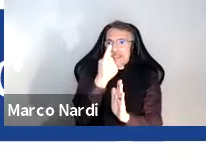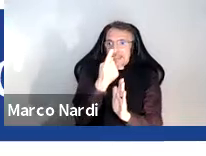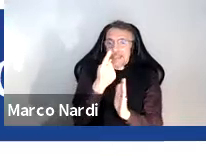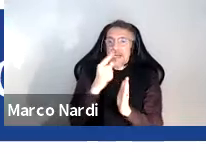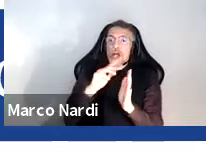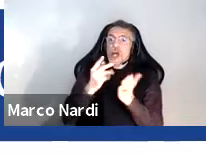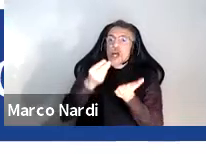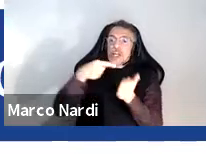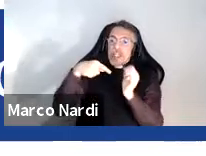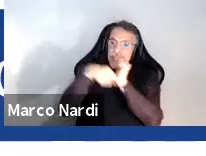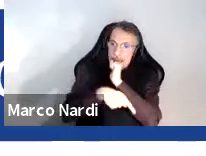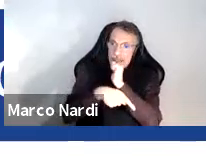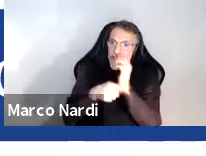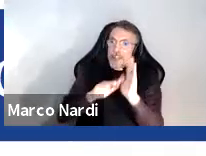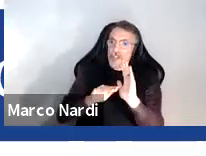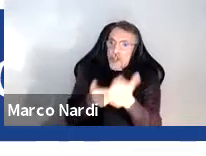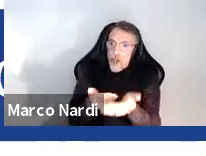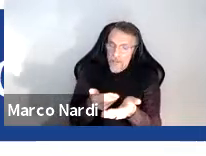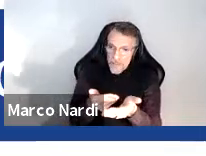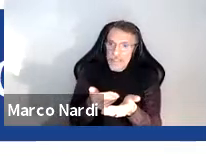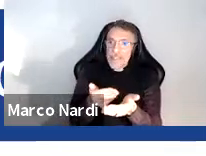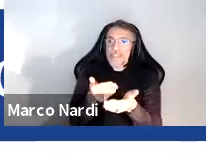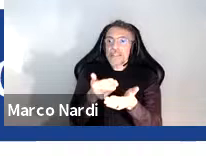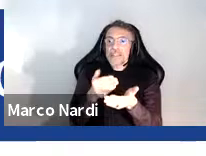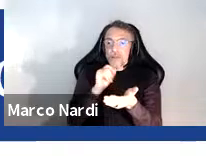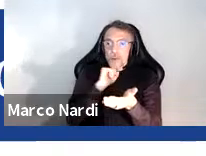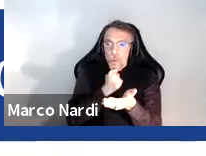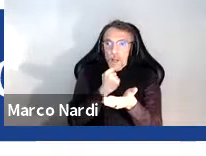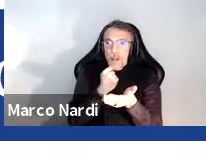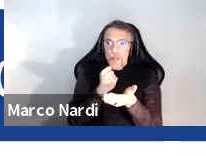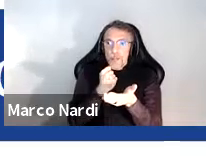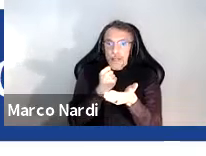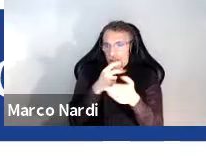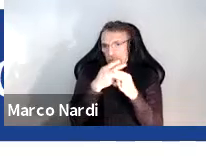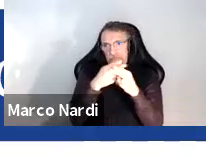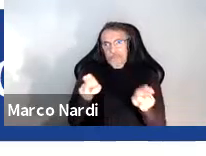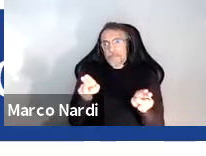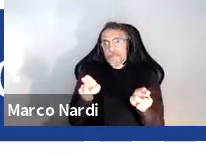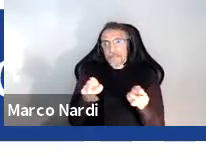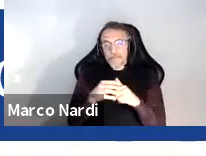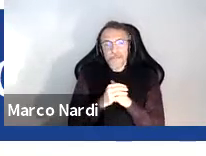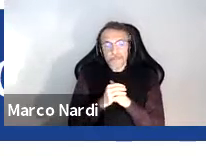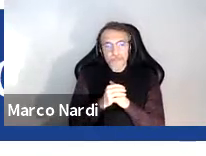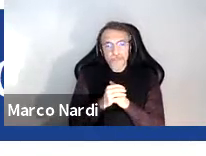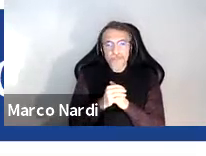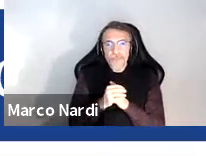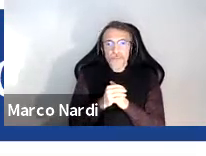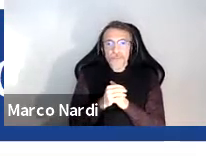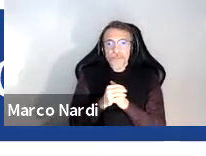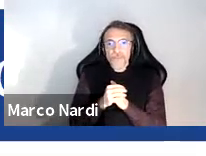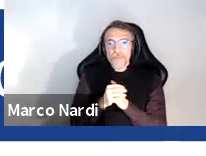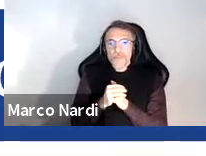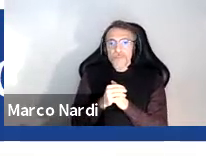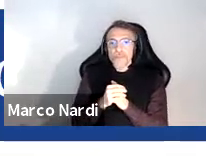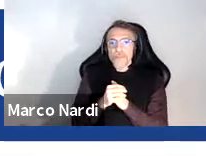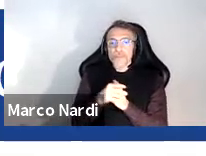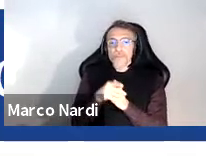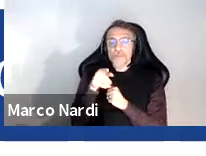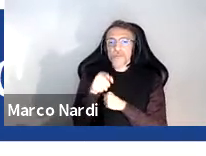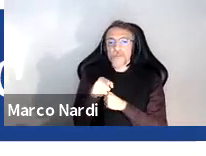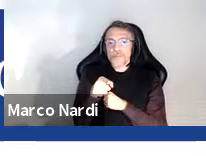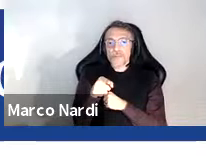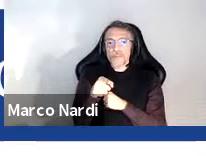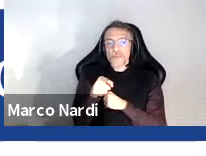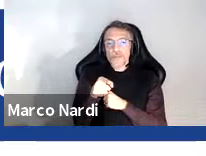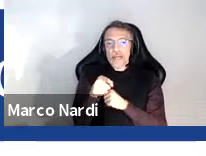service suspension initiatives that are running will be off, essentially. Now, in all this,